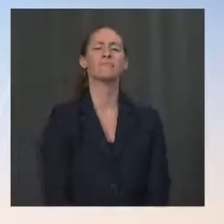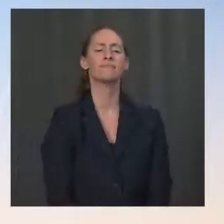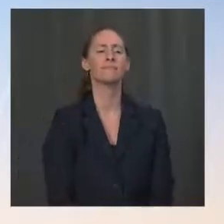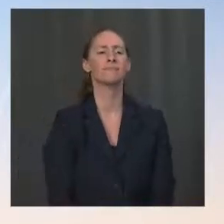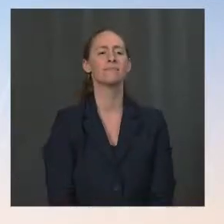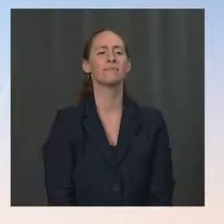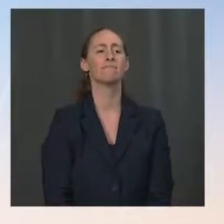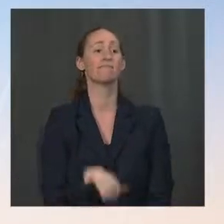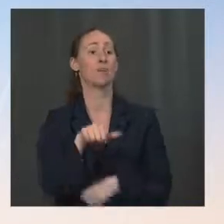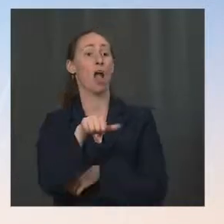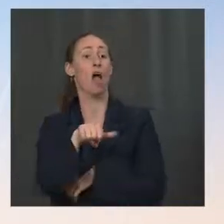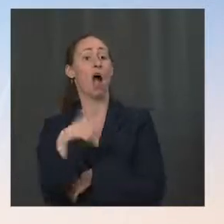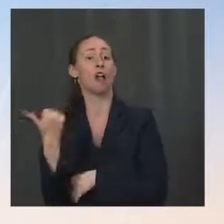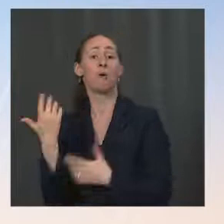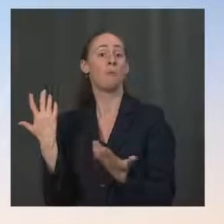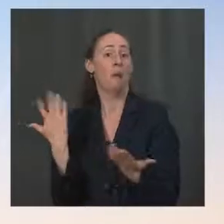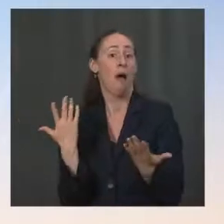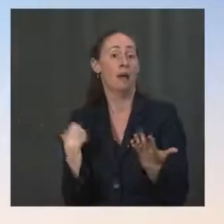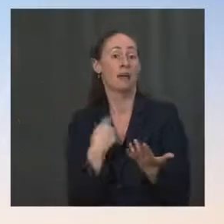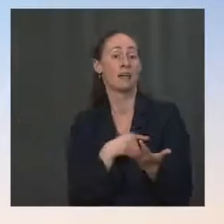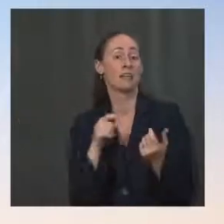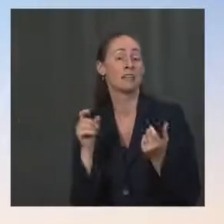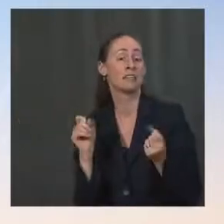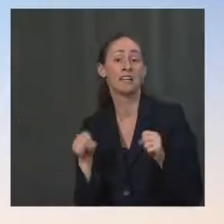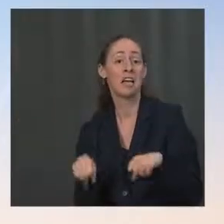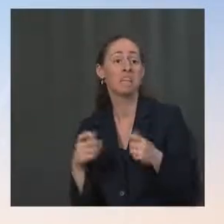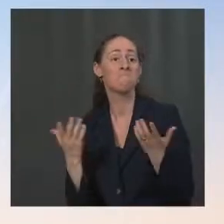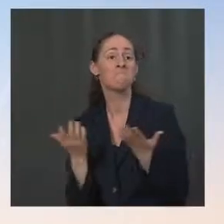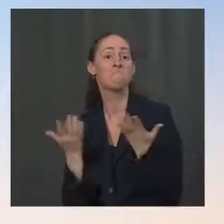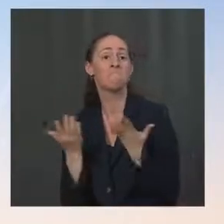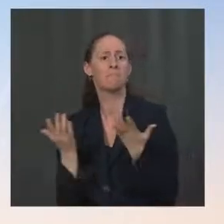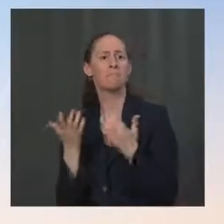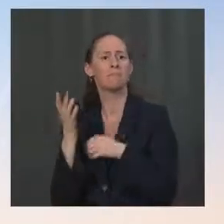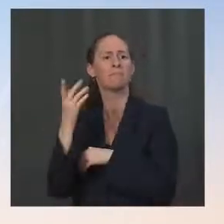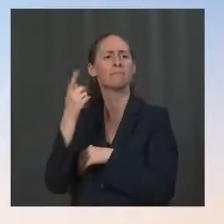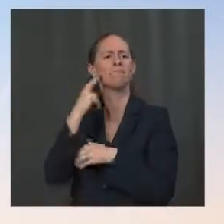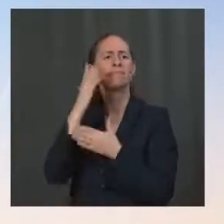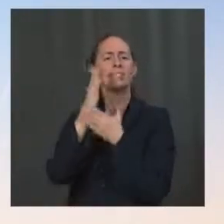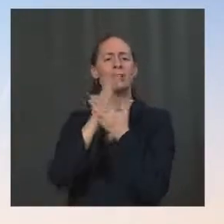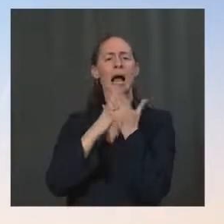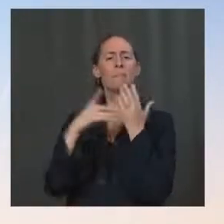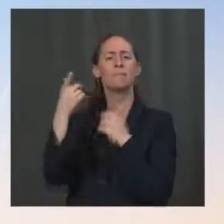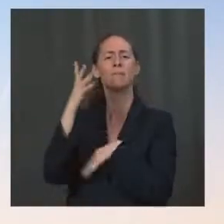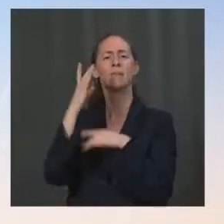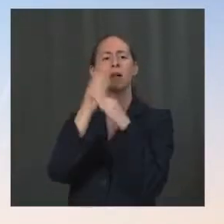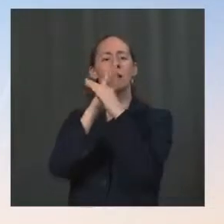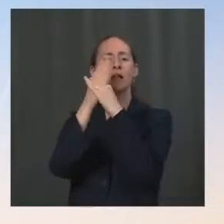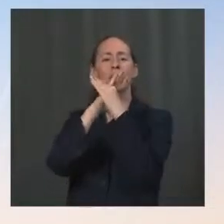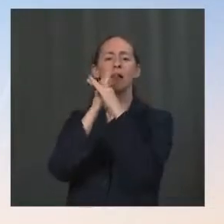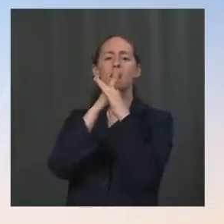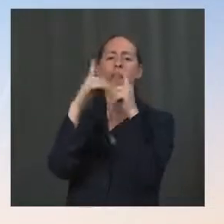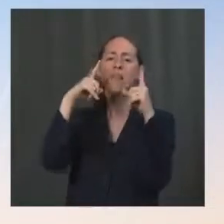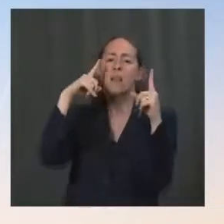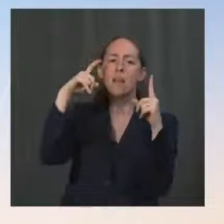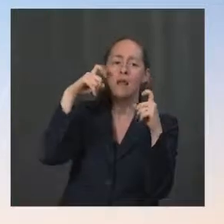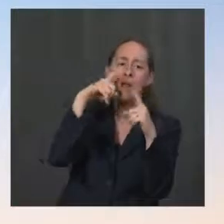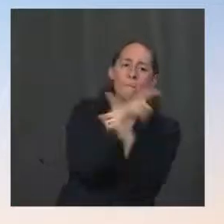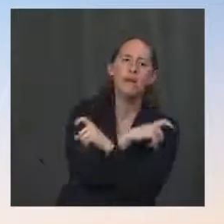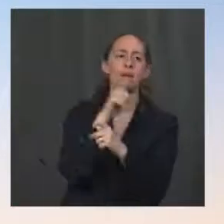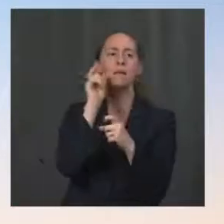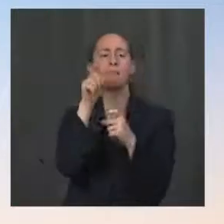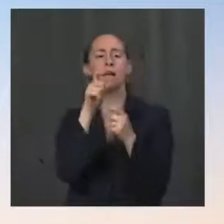to focus on is working to eliminate any red tape that exists. We made some announcements earlier this week that